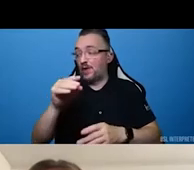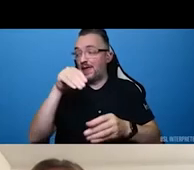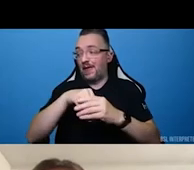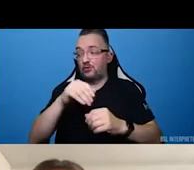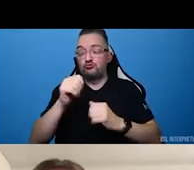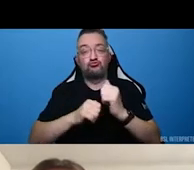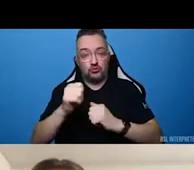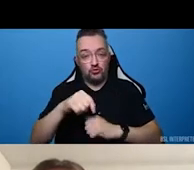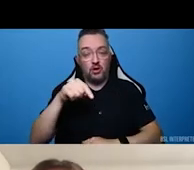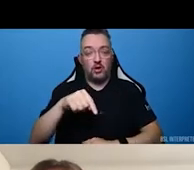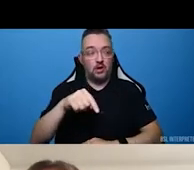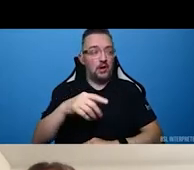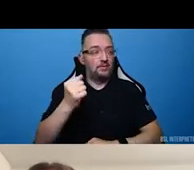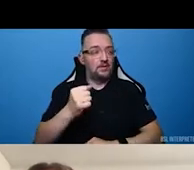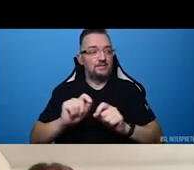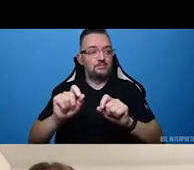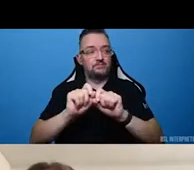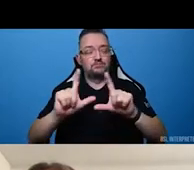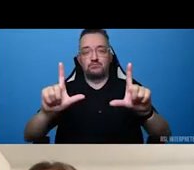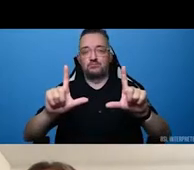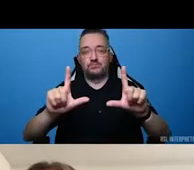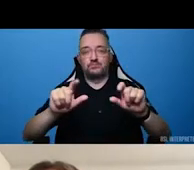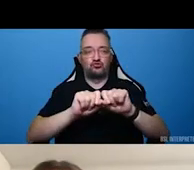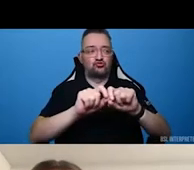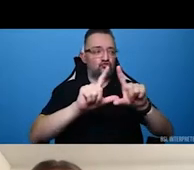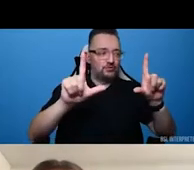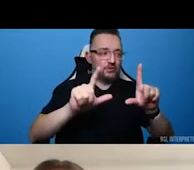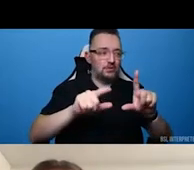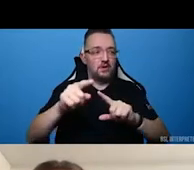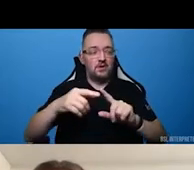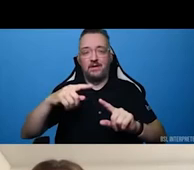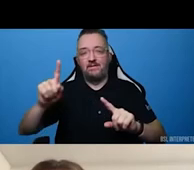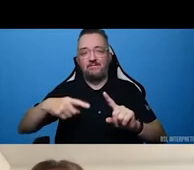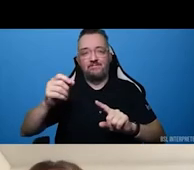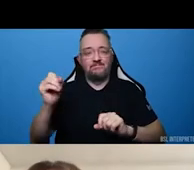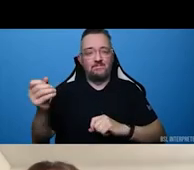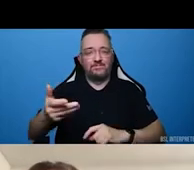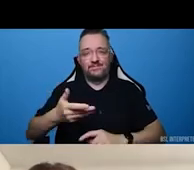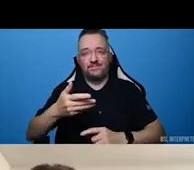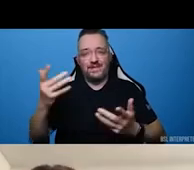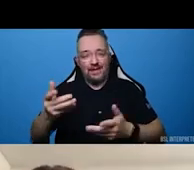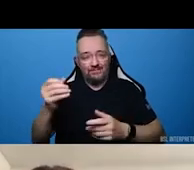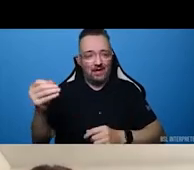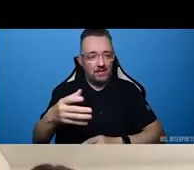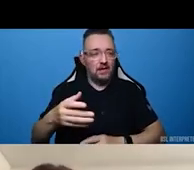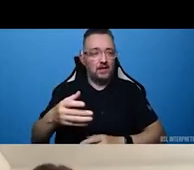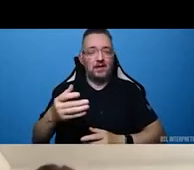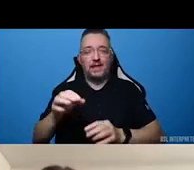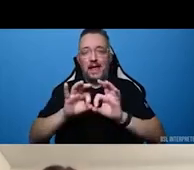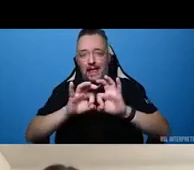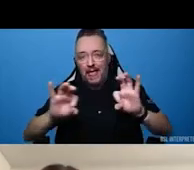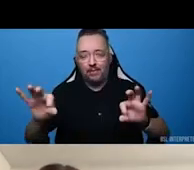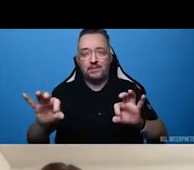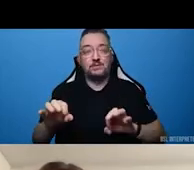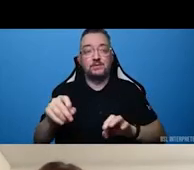different components from screens to fans to cables to plants. And these